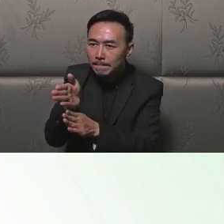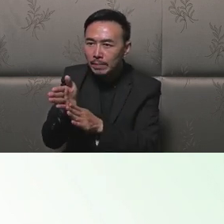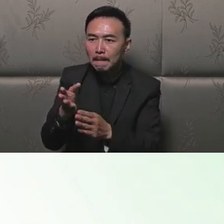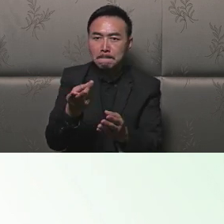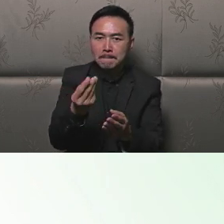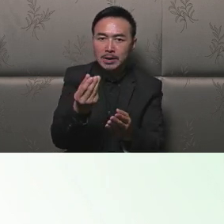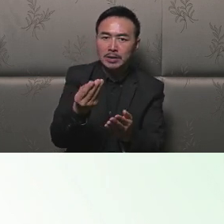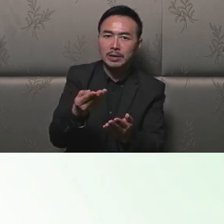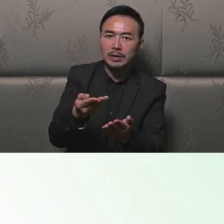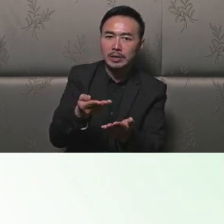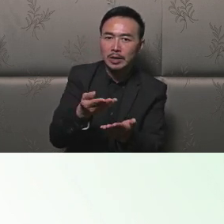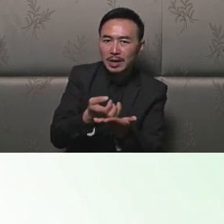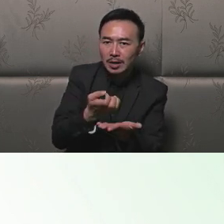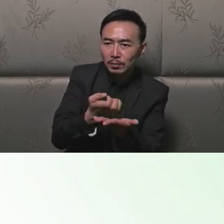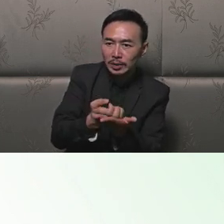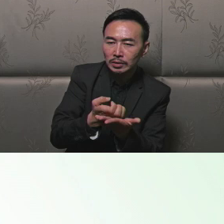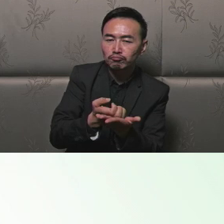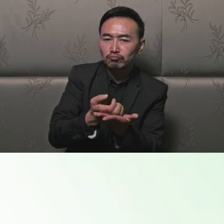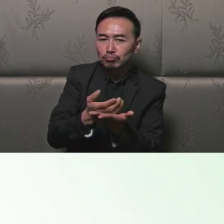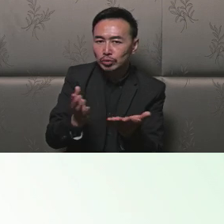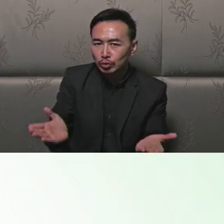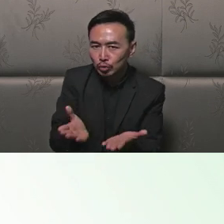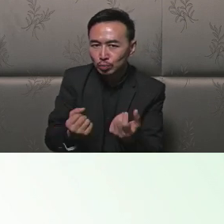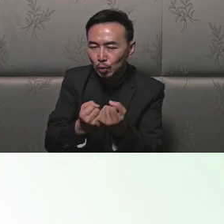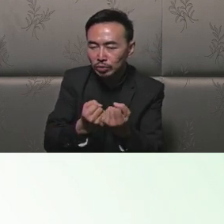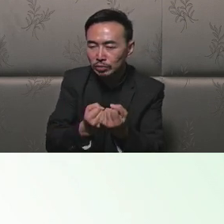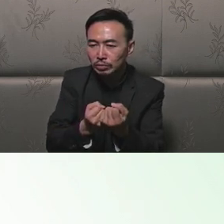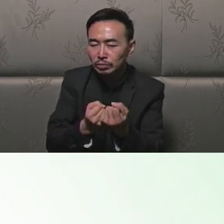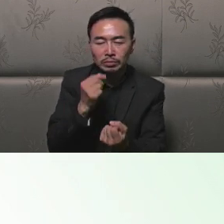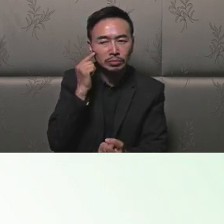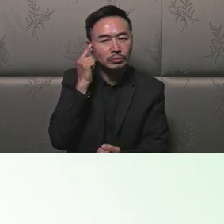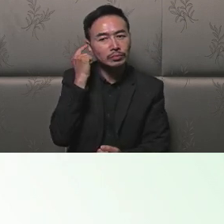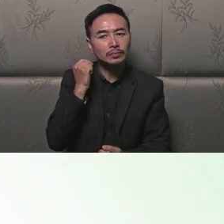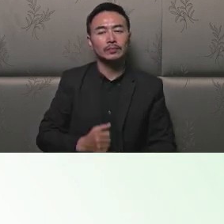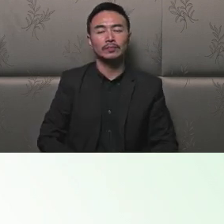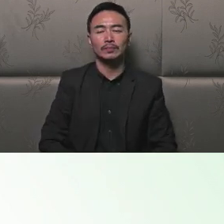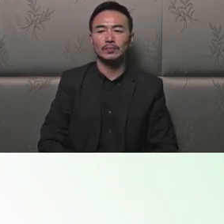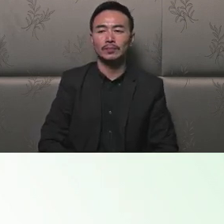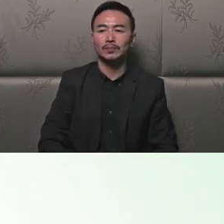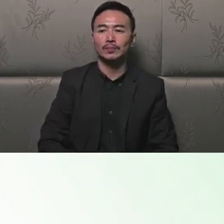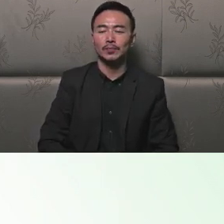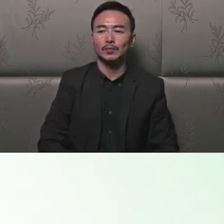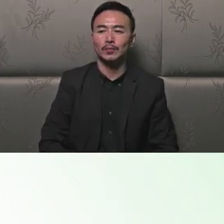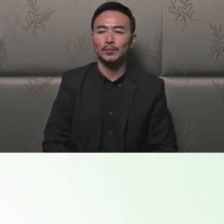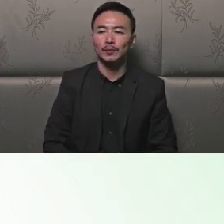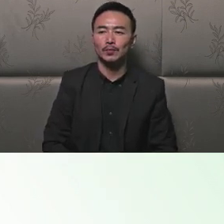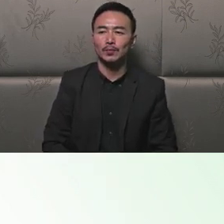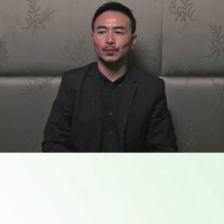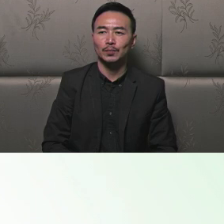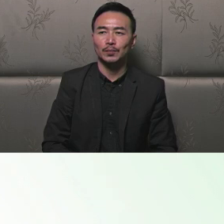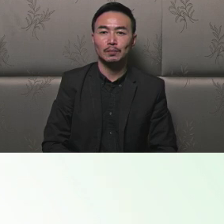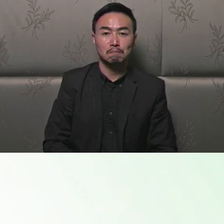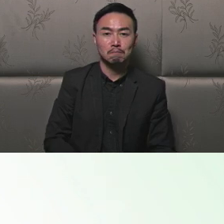the same levels of fees, have access to scholarships for refugees, but it can still be quite daunting to be